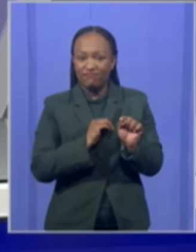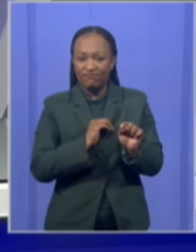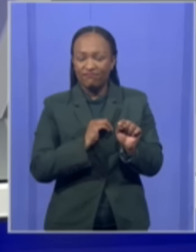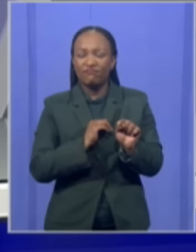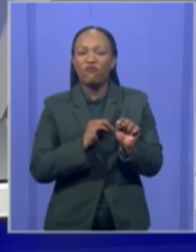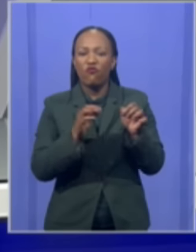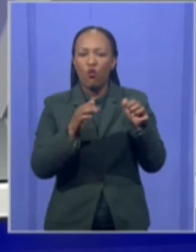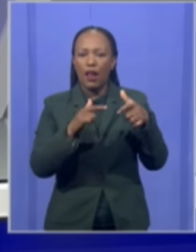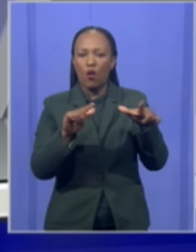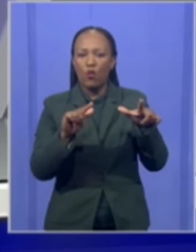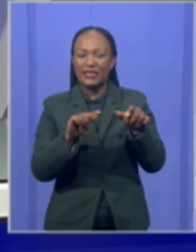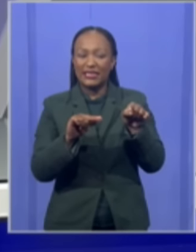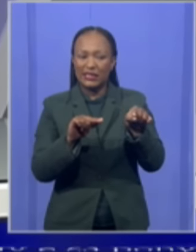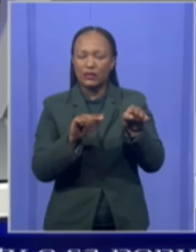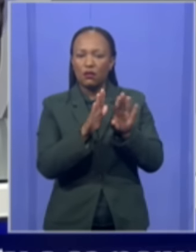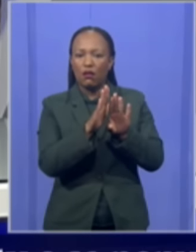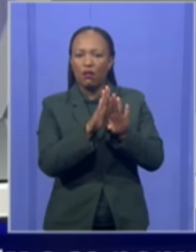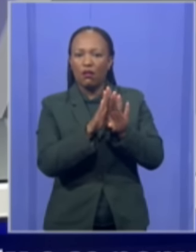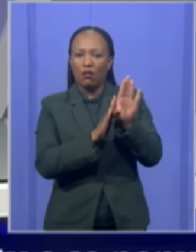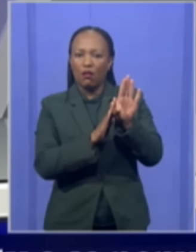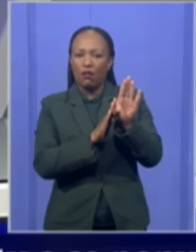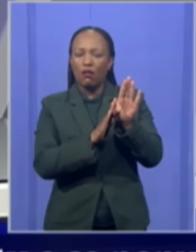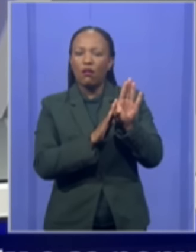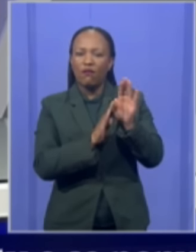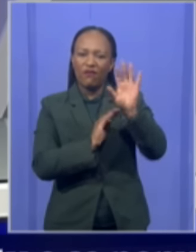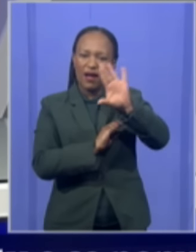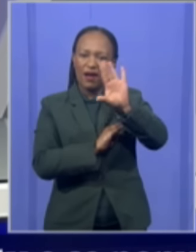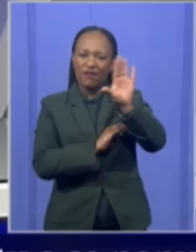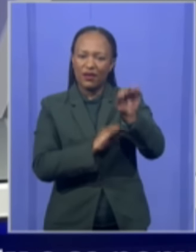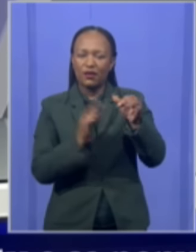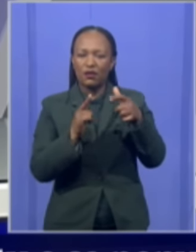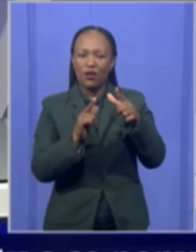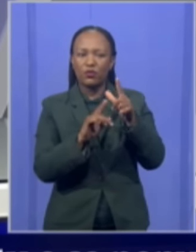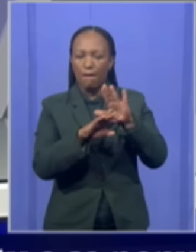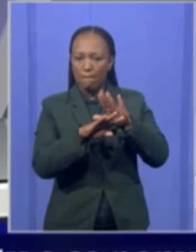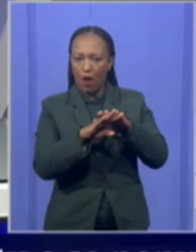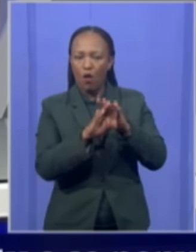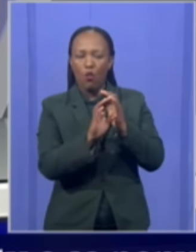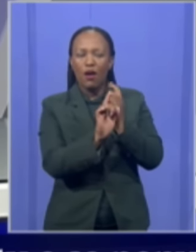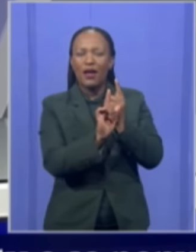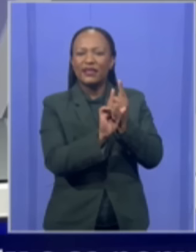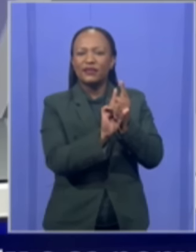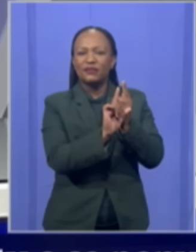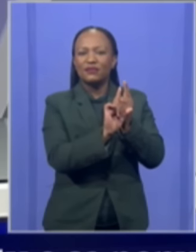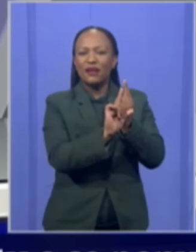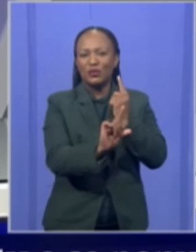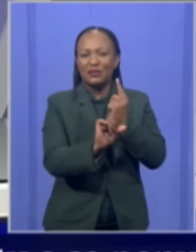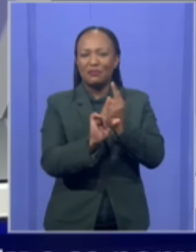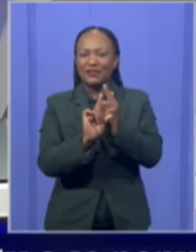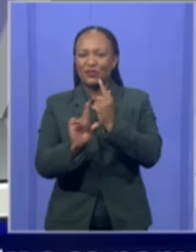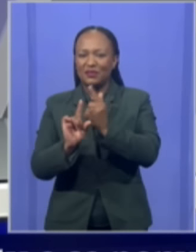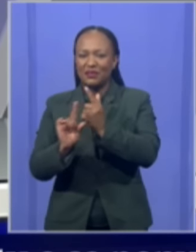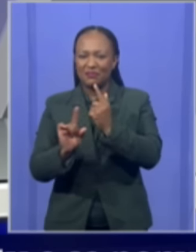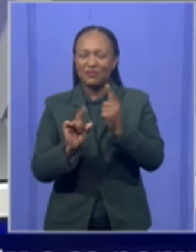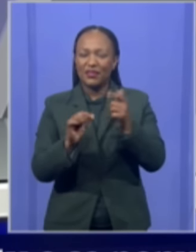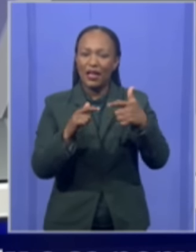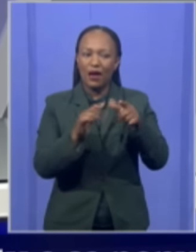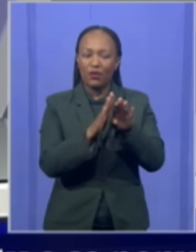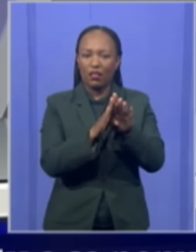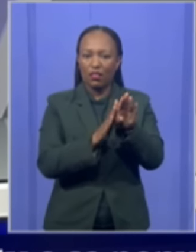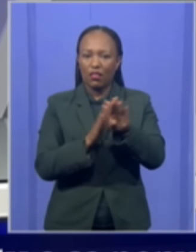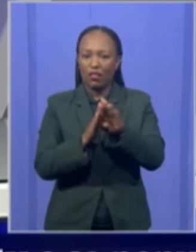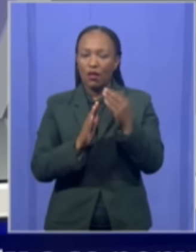le kudu-kudu mo makeišeneng ka gore bana ba nakong ya ge pheta ya mebala e thoma bontši